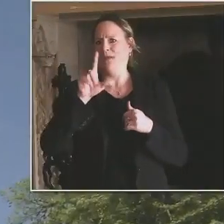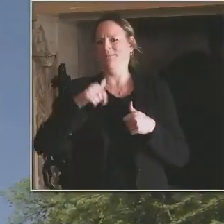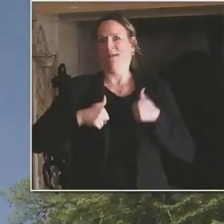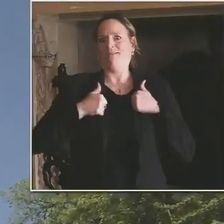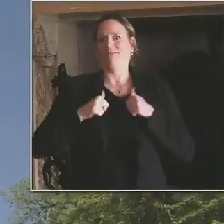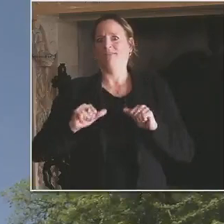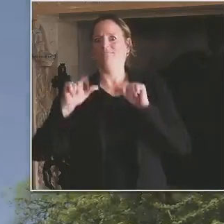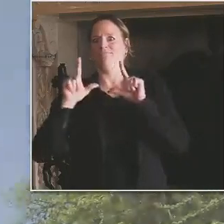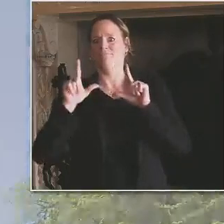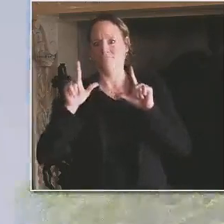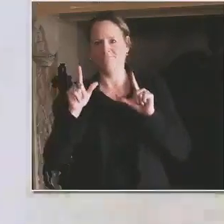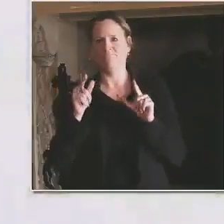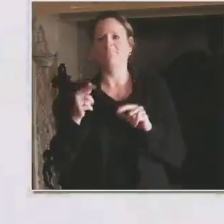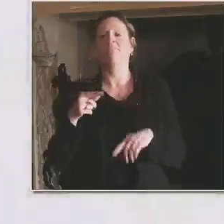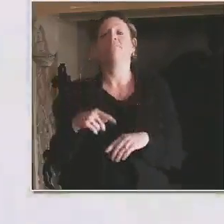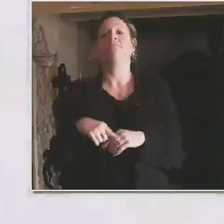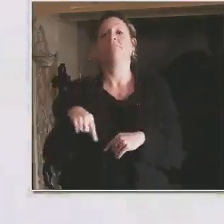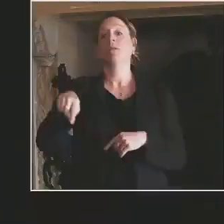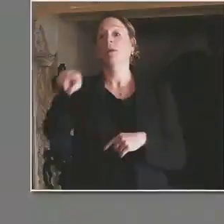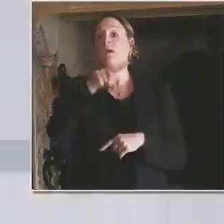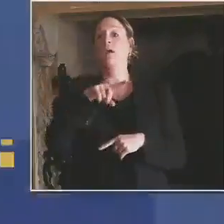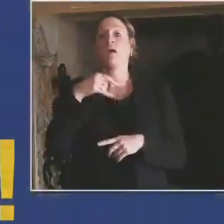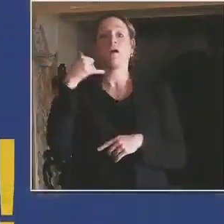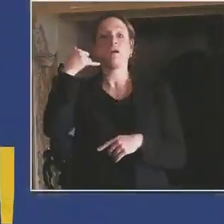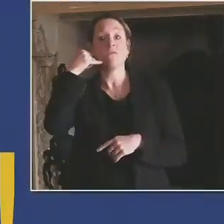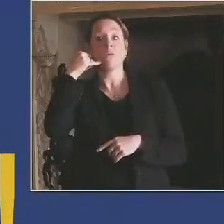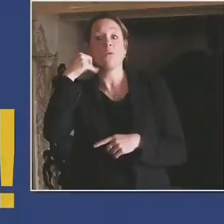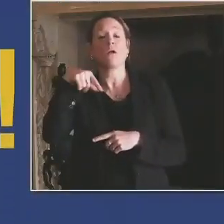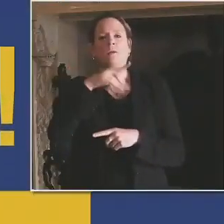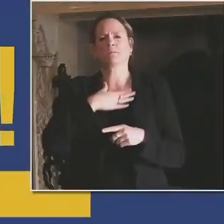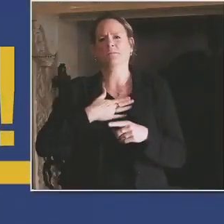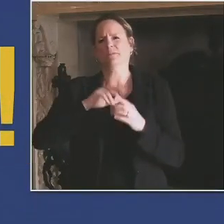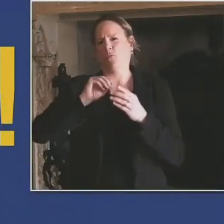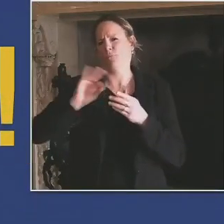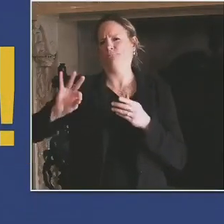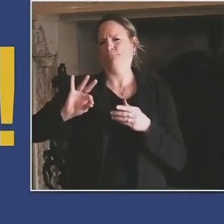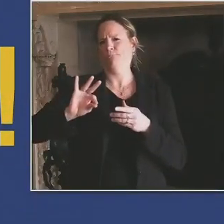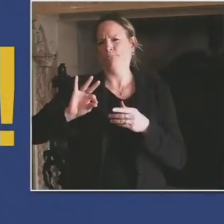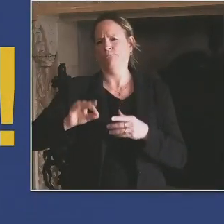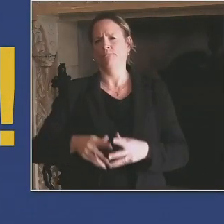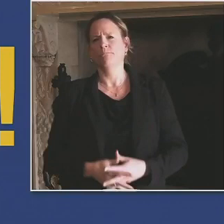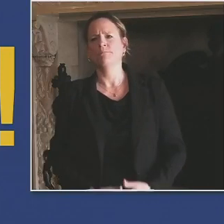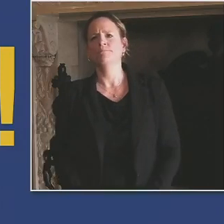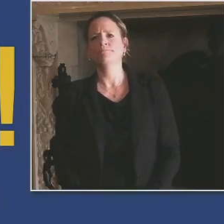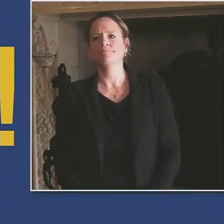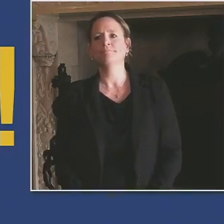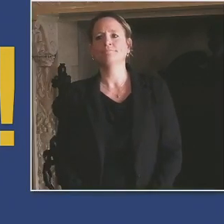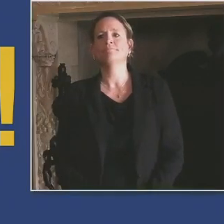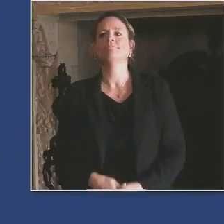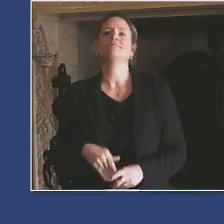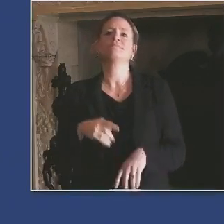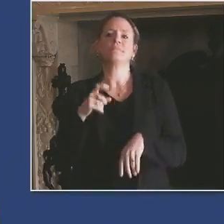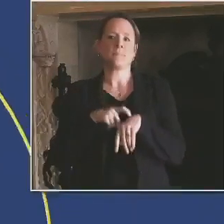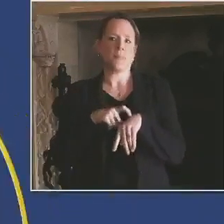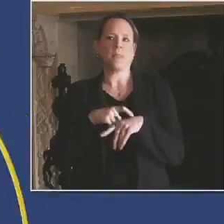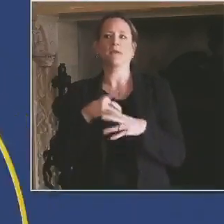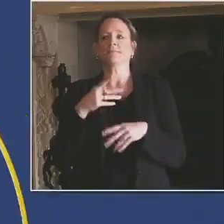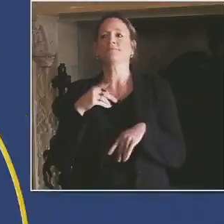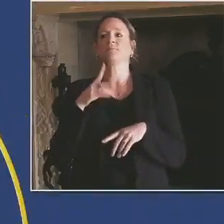on mute until it's time to ask your question. If you are able to do so, please use star 6 to mute and unmute your